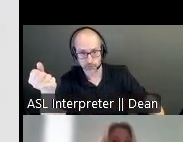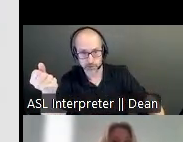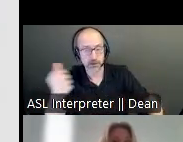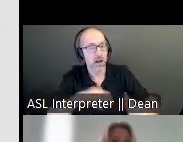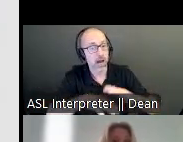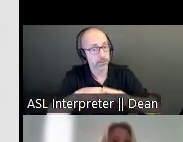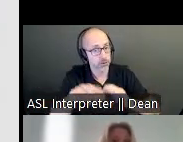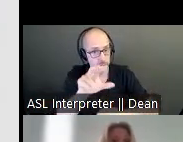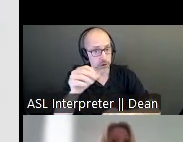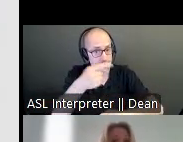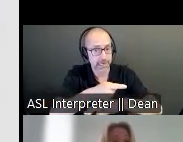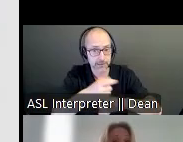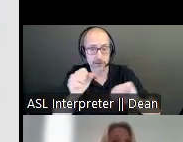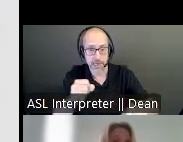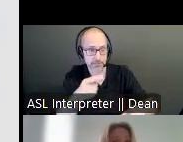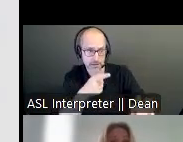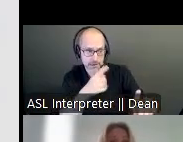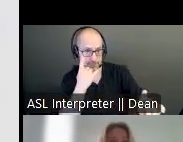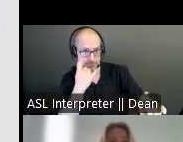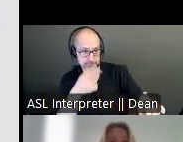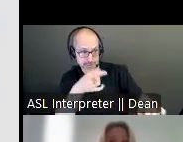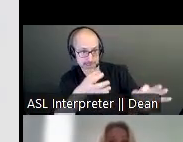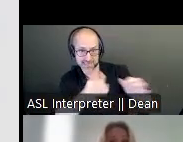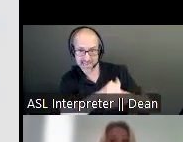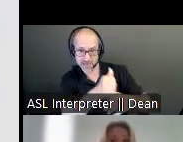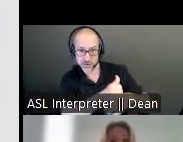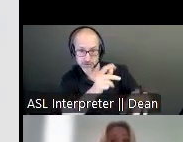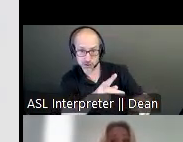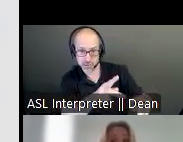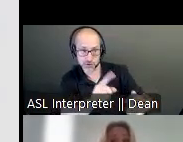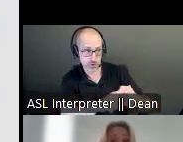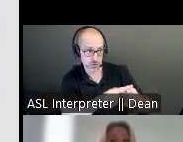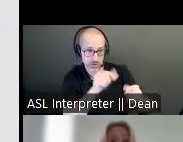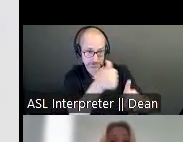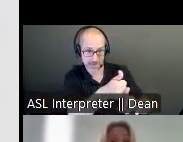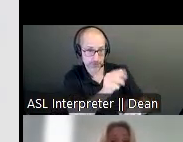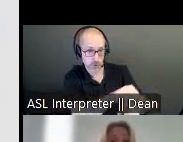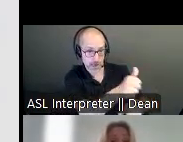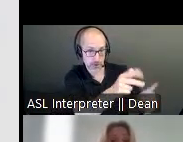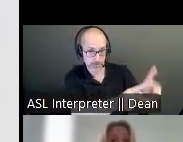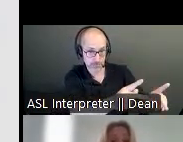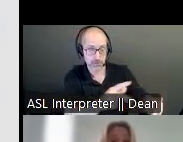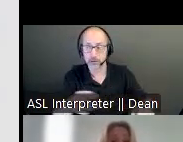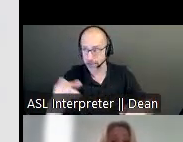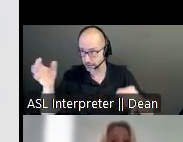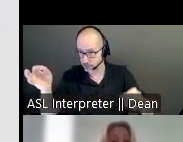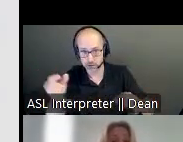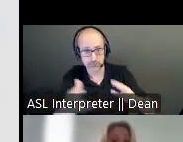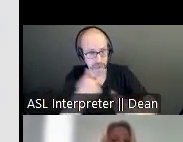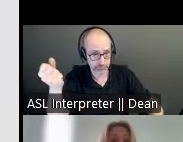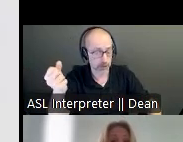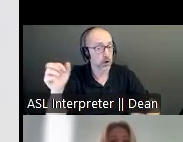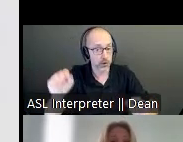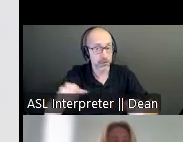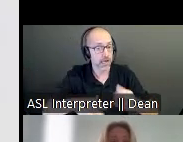30 days from someone who may be a danger to themselves or others. The hearings can be set to be considered for a longer term prohibition for